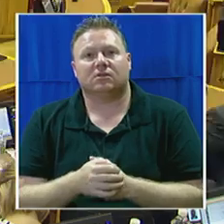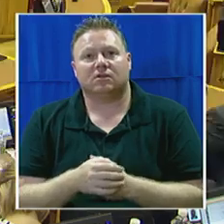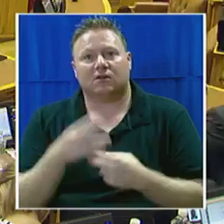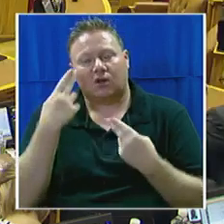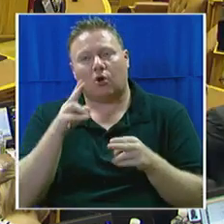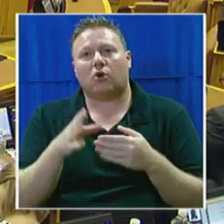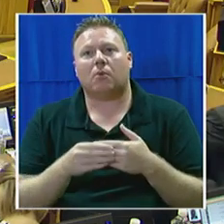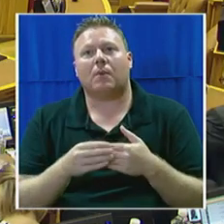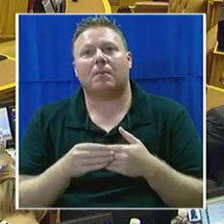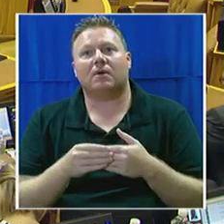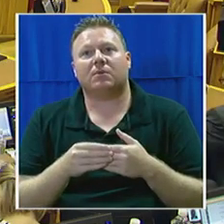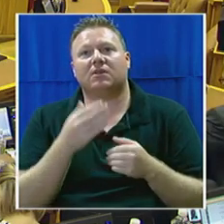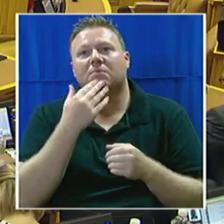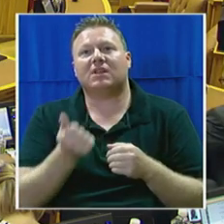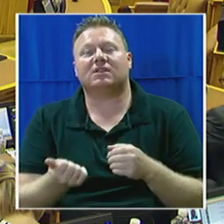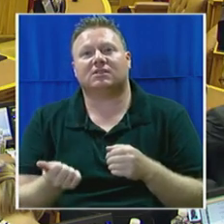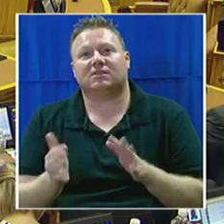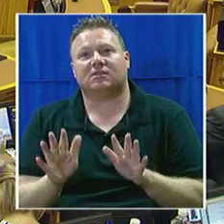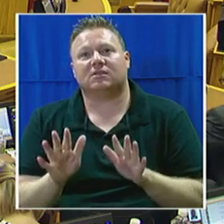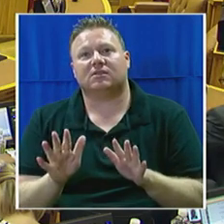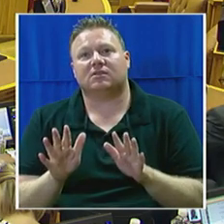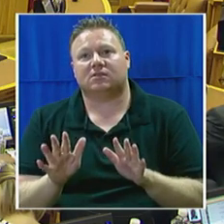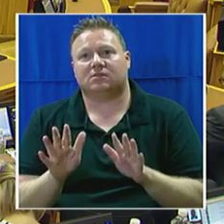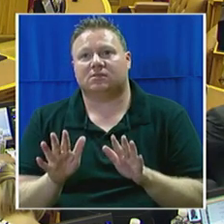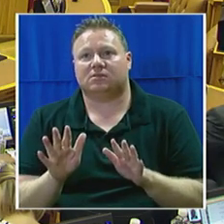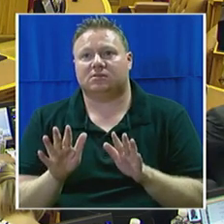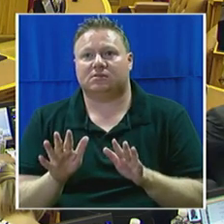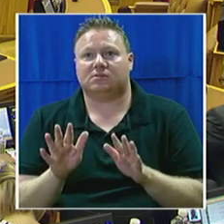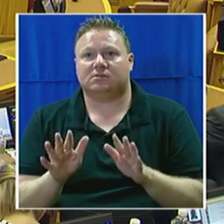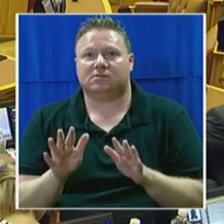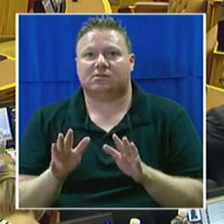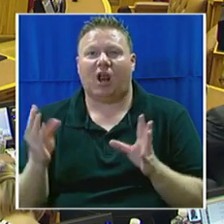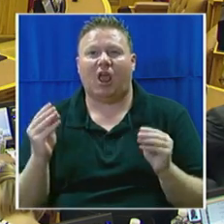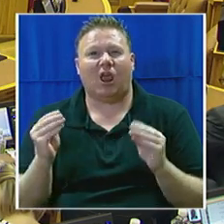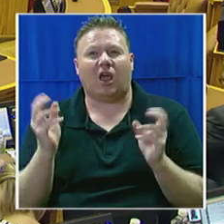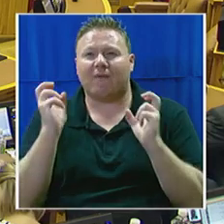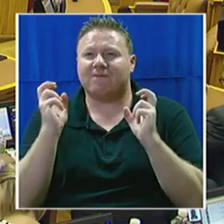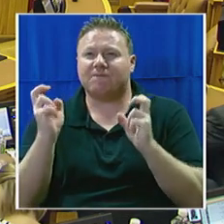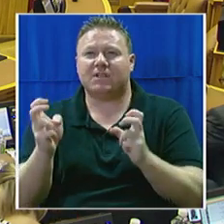Honorable members, please, I'm appealing to you again not to drown the speaker on the podium.